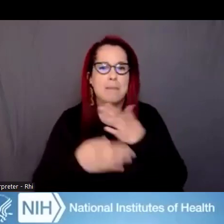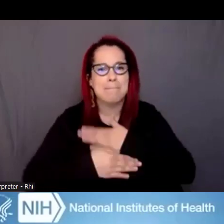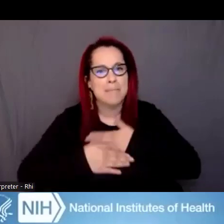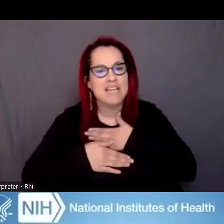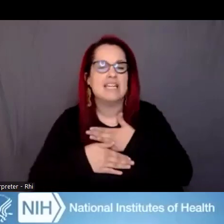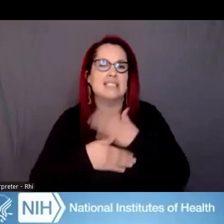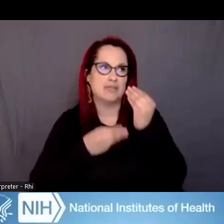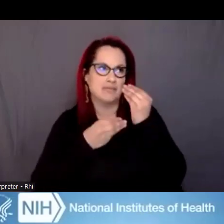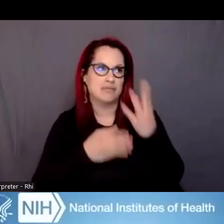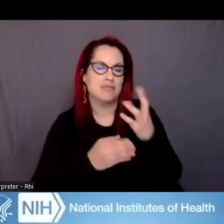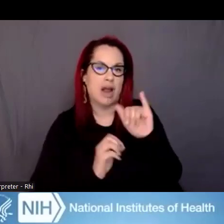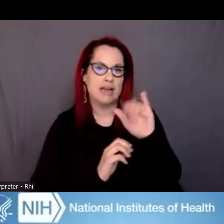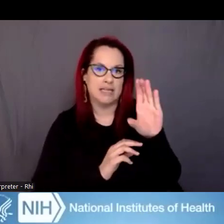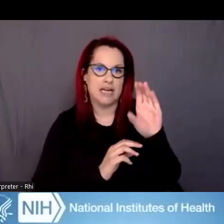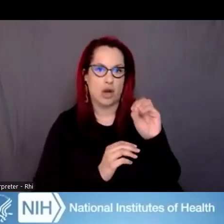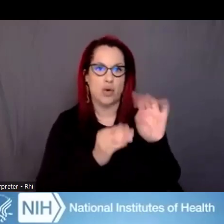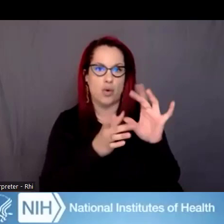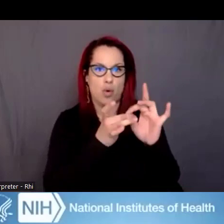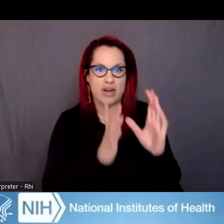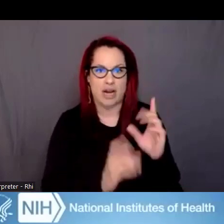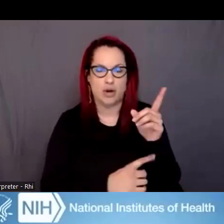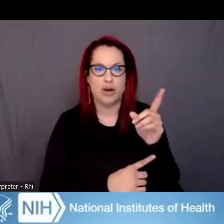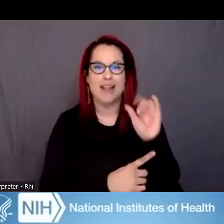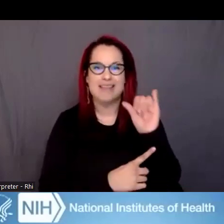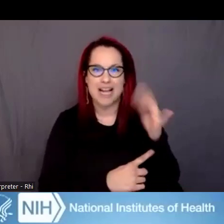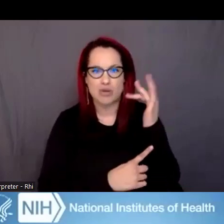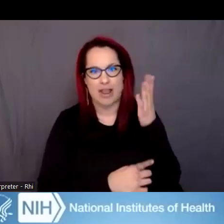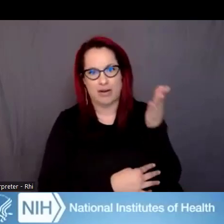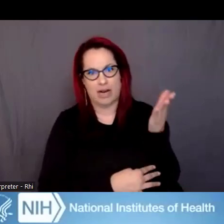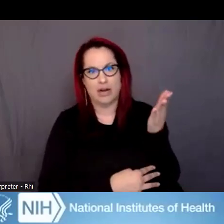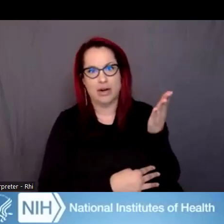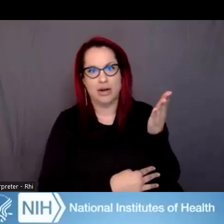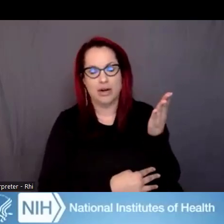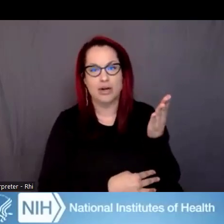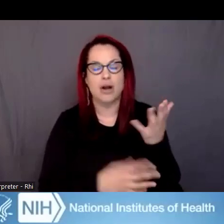your ICO coordinator. That's what they're there for, to